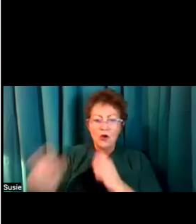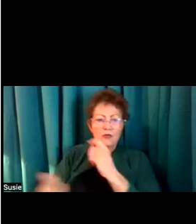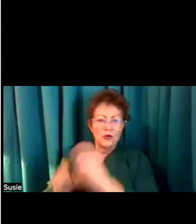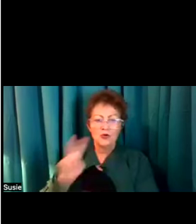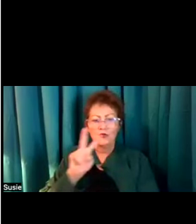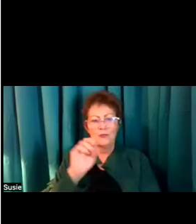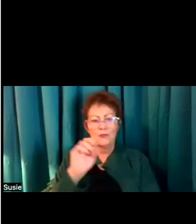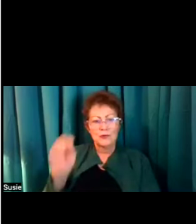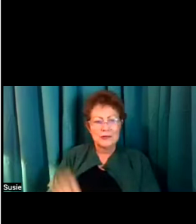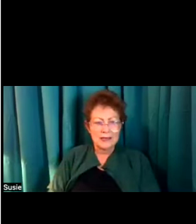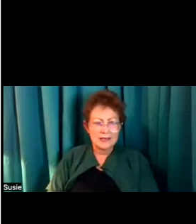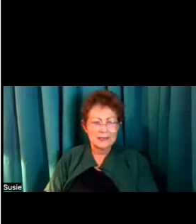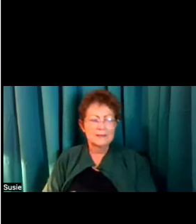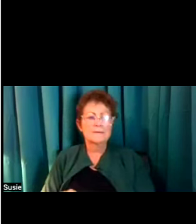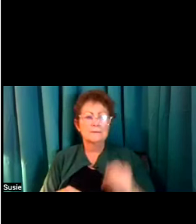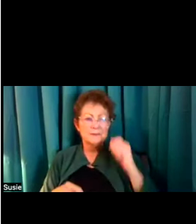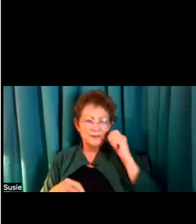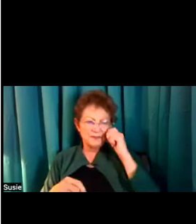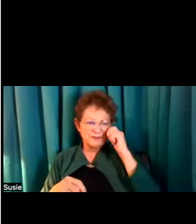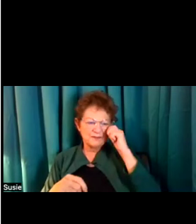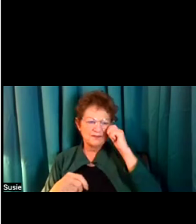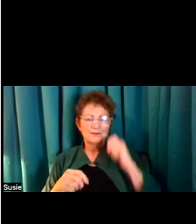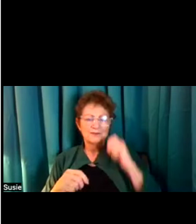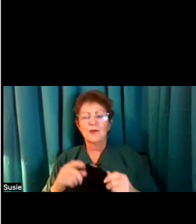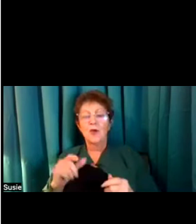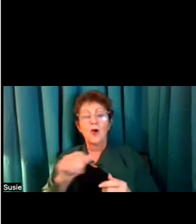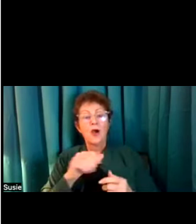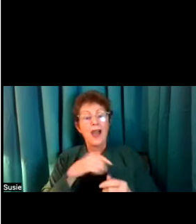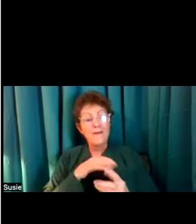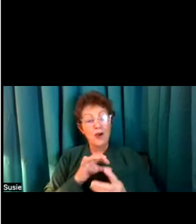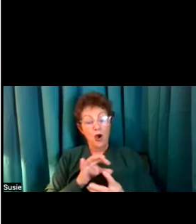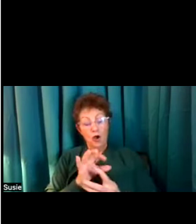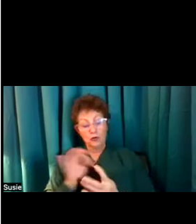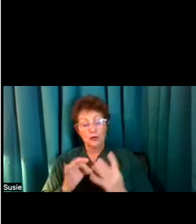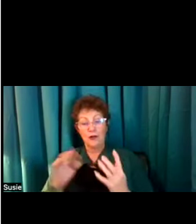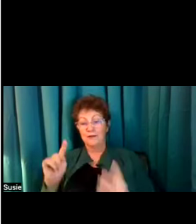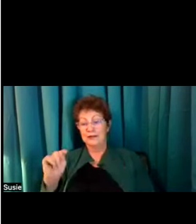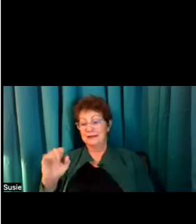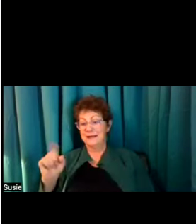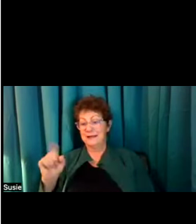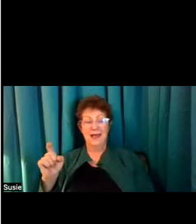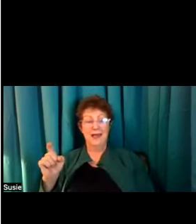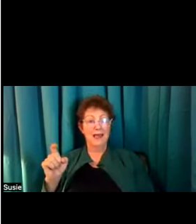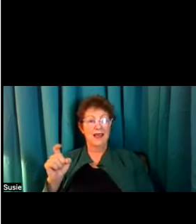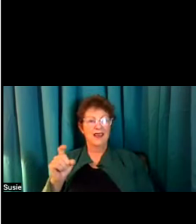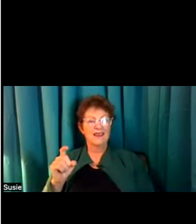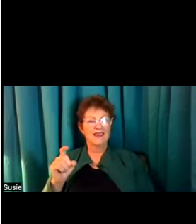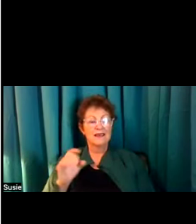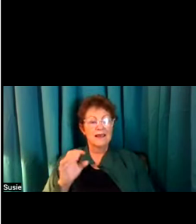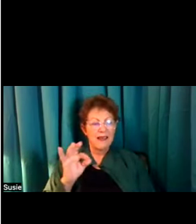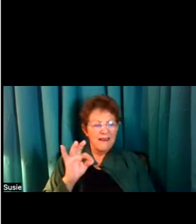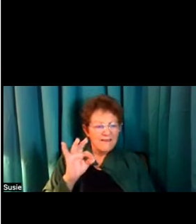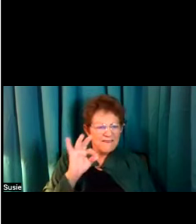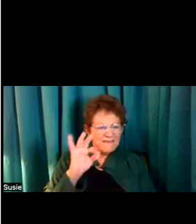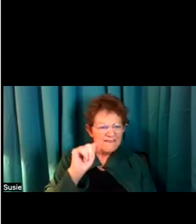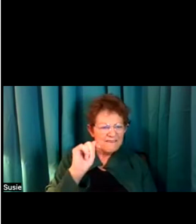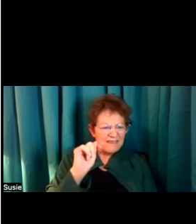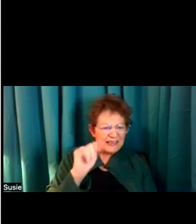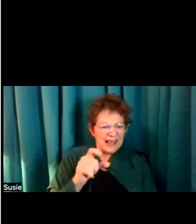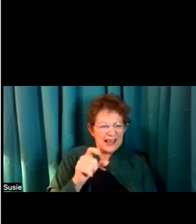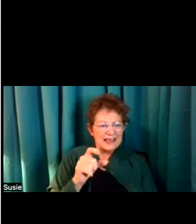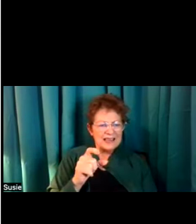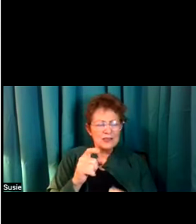2% of the donations grants. There's a alternative test that's more of like a facts and circumstances test if you don't